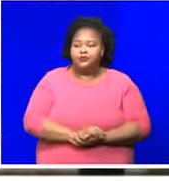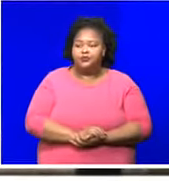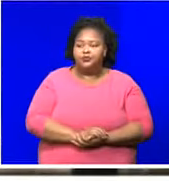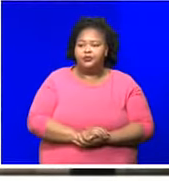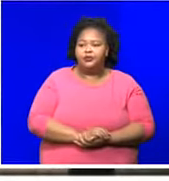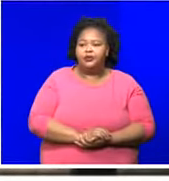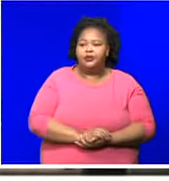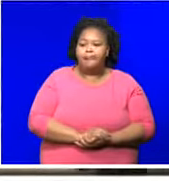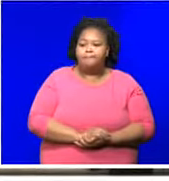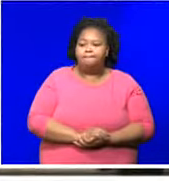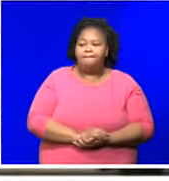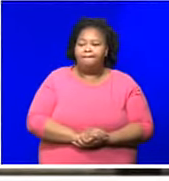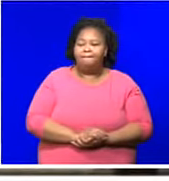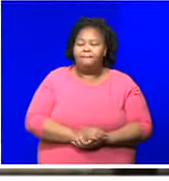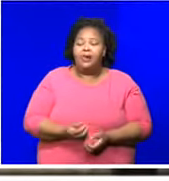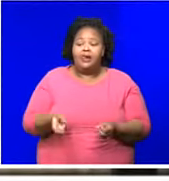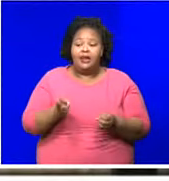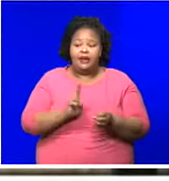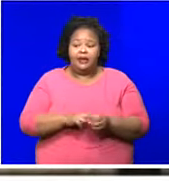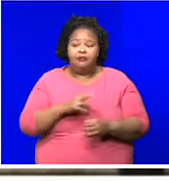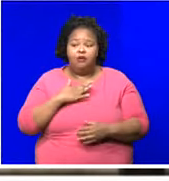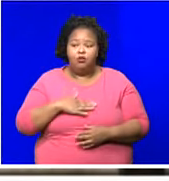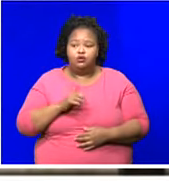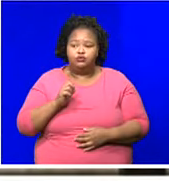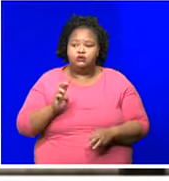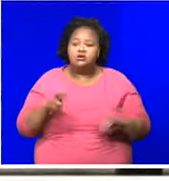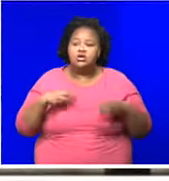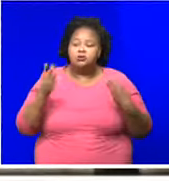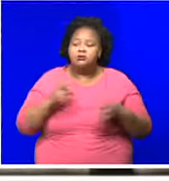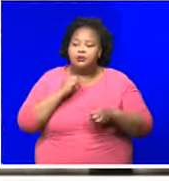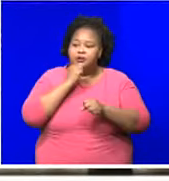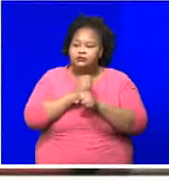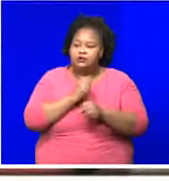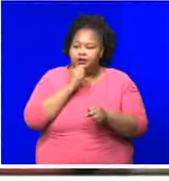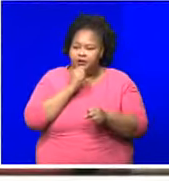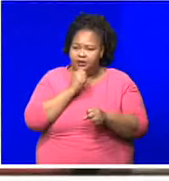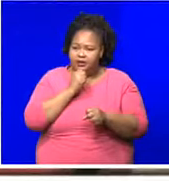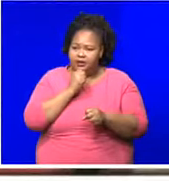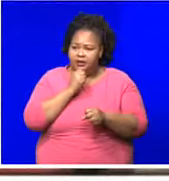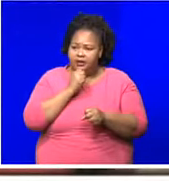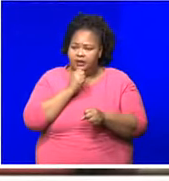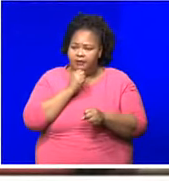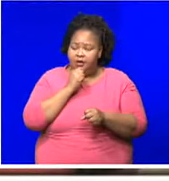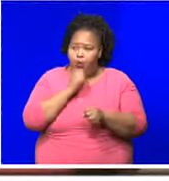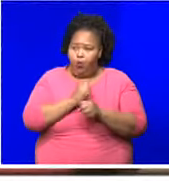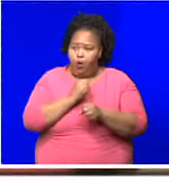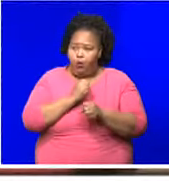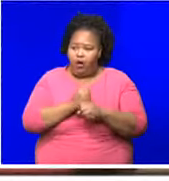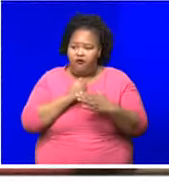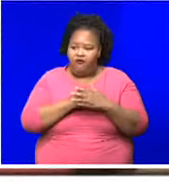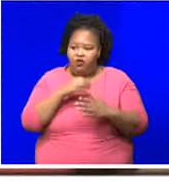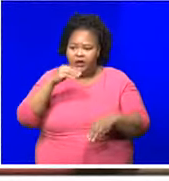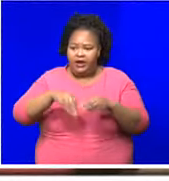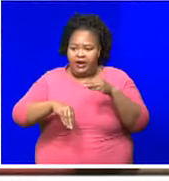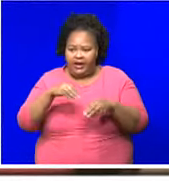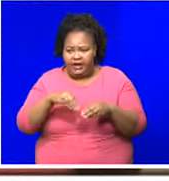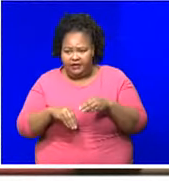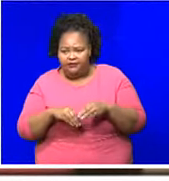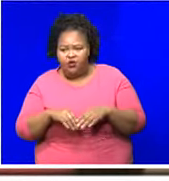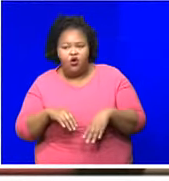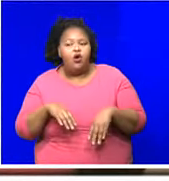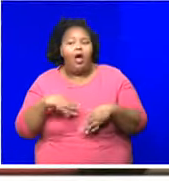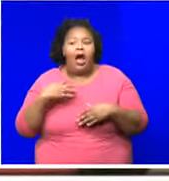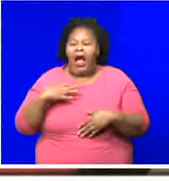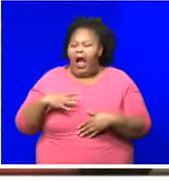the commission to ensure that people who will work during the elections are unemployed people, to avoid some working on the elections yet they